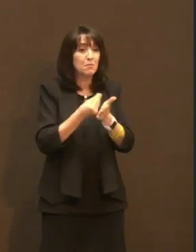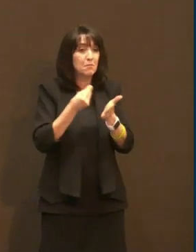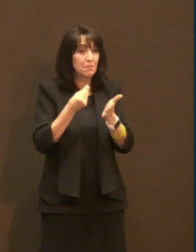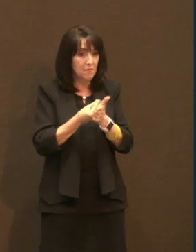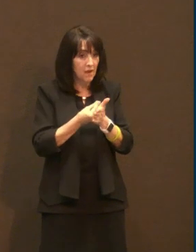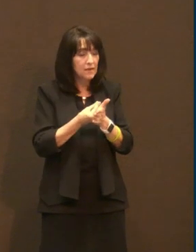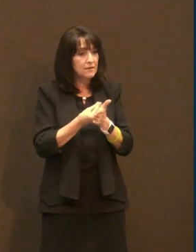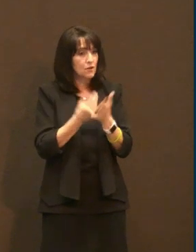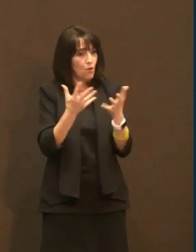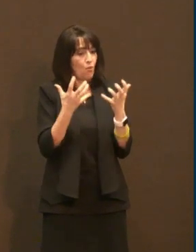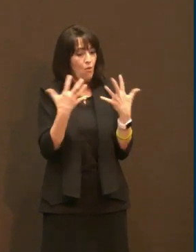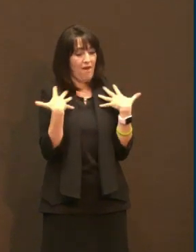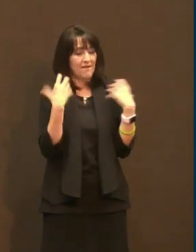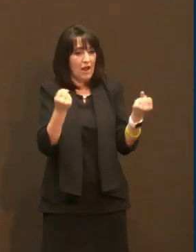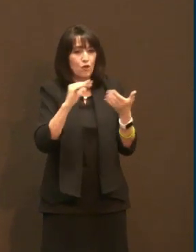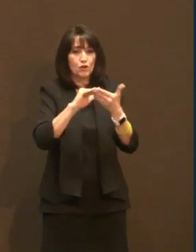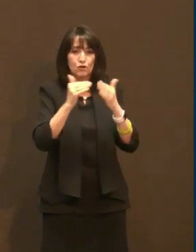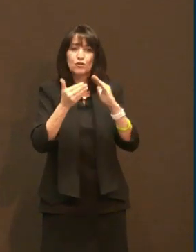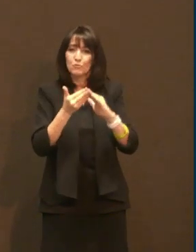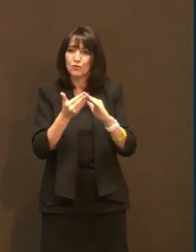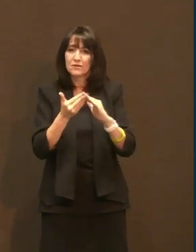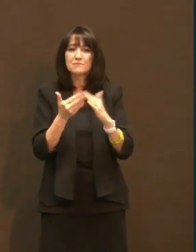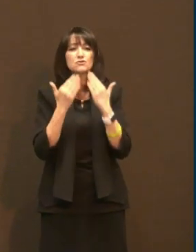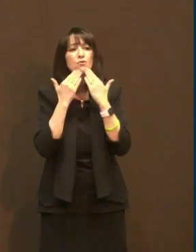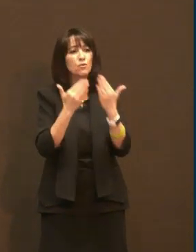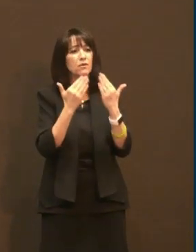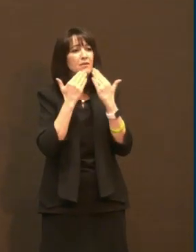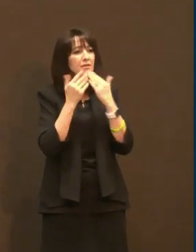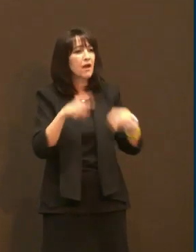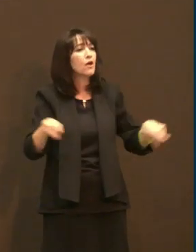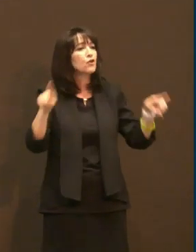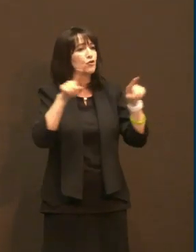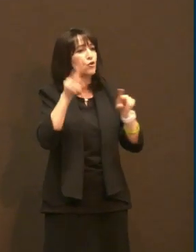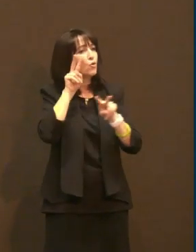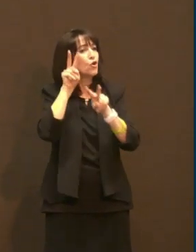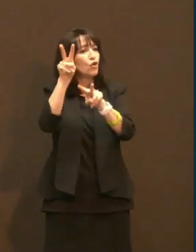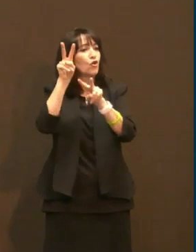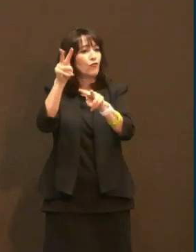community as our economy gets healthier as well. So thank you, everyone. We look forward to the next time.